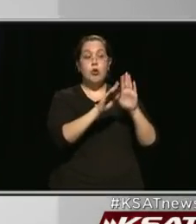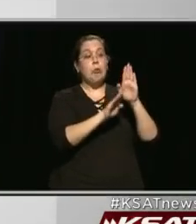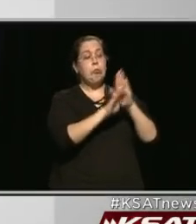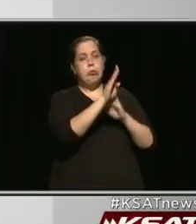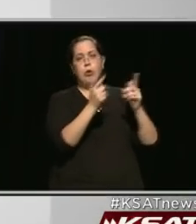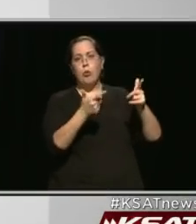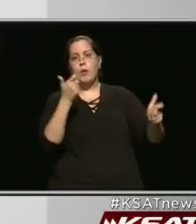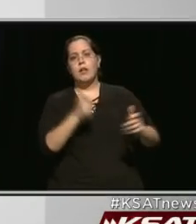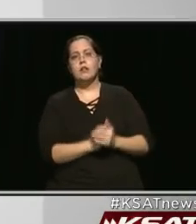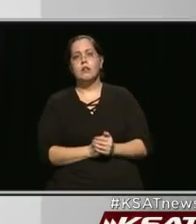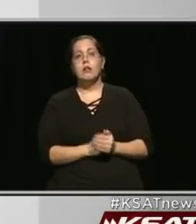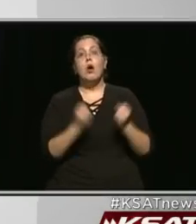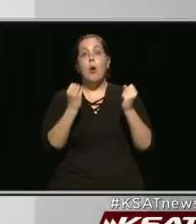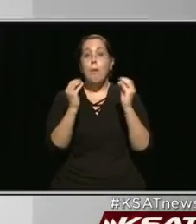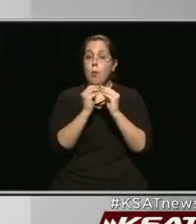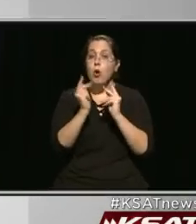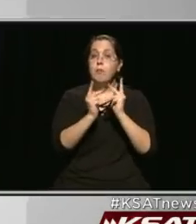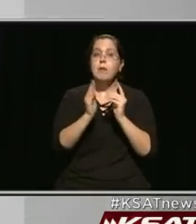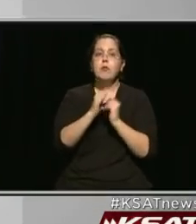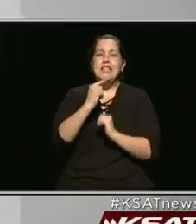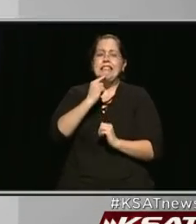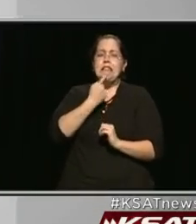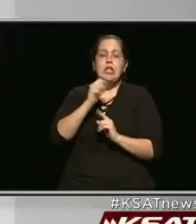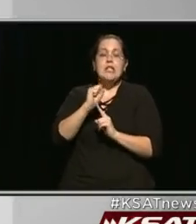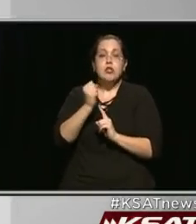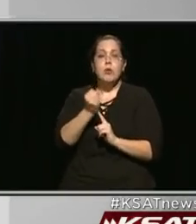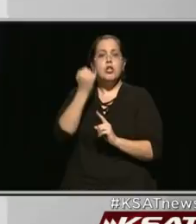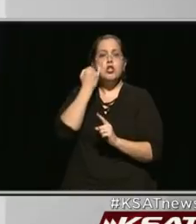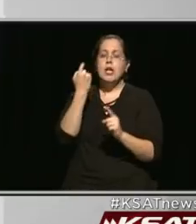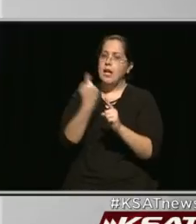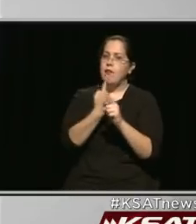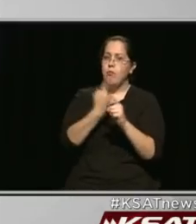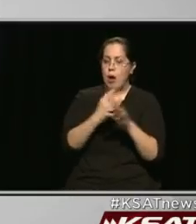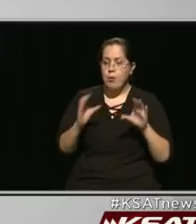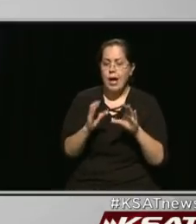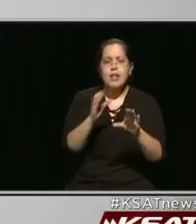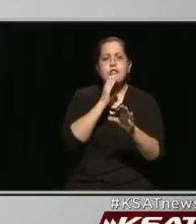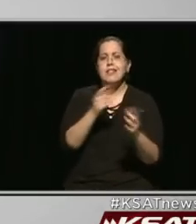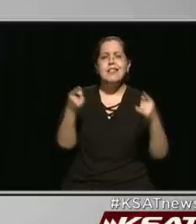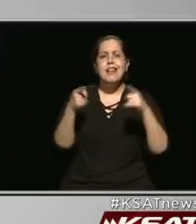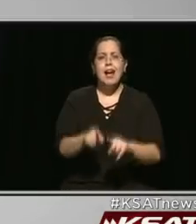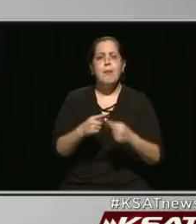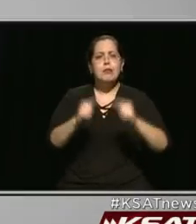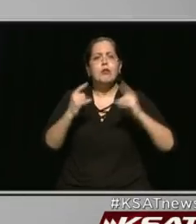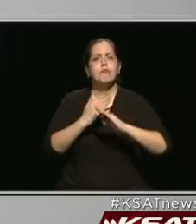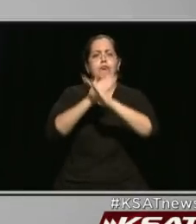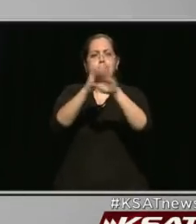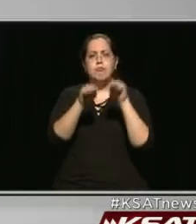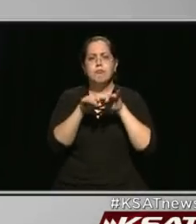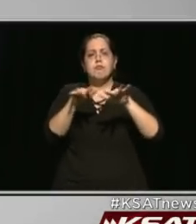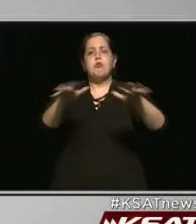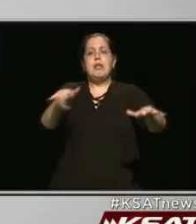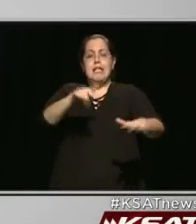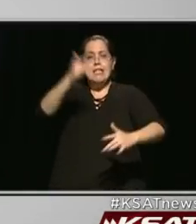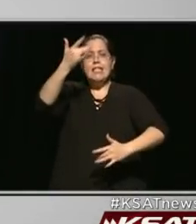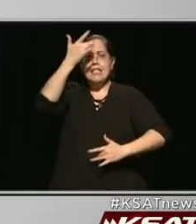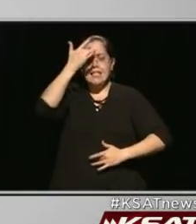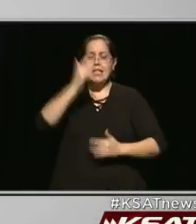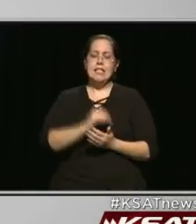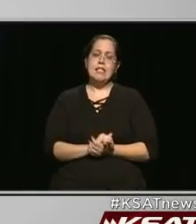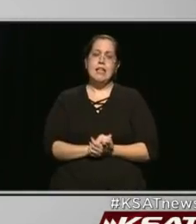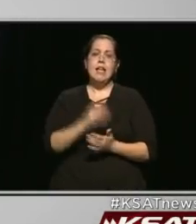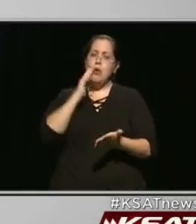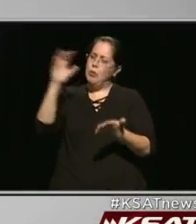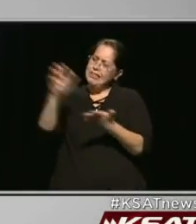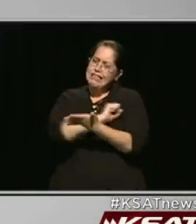rising. More people will end up in critical condition if proper action is not taken to prevent the spread of this disease from